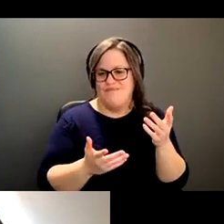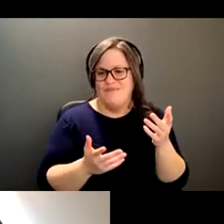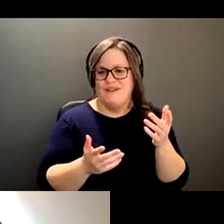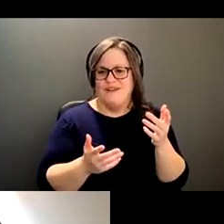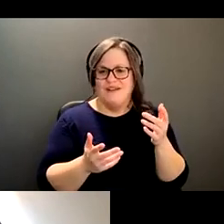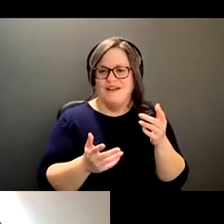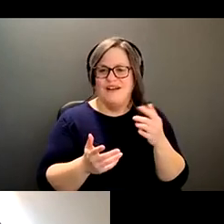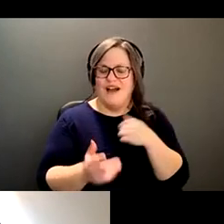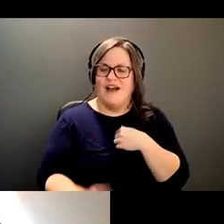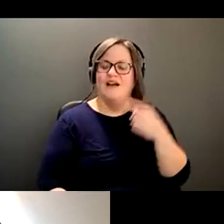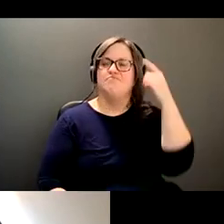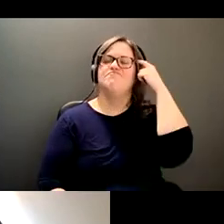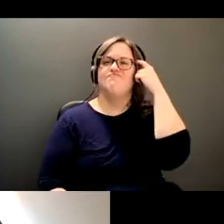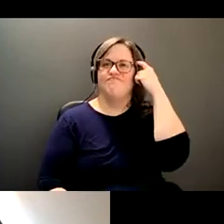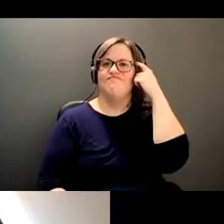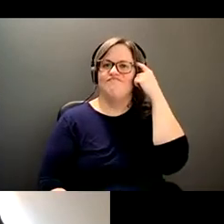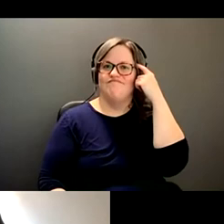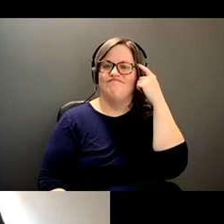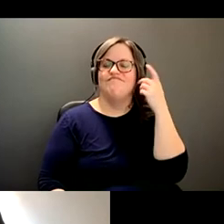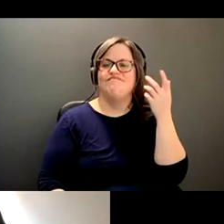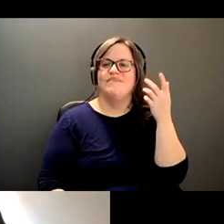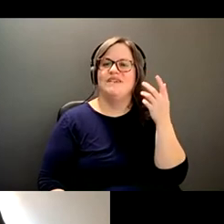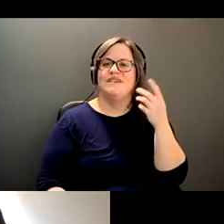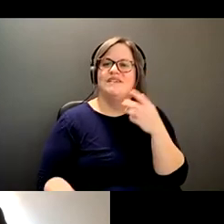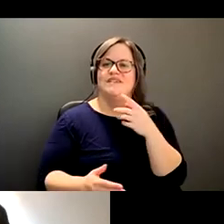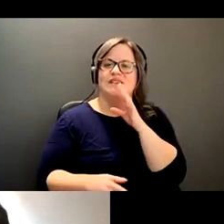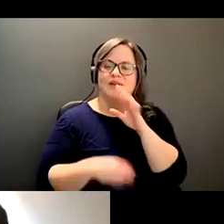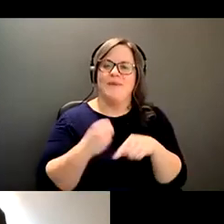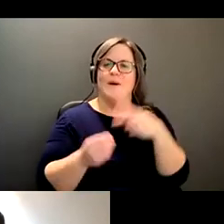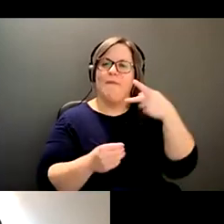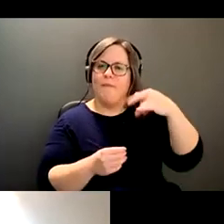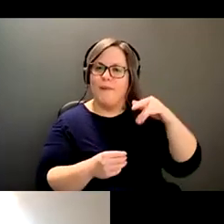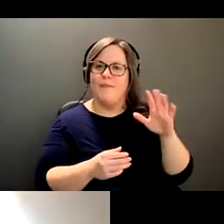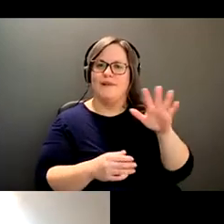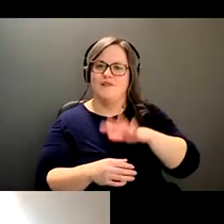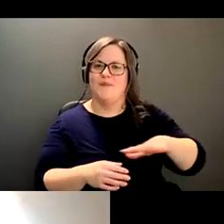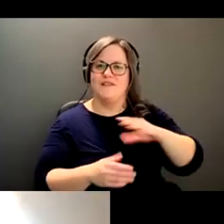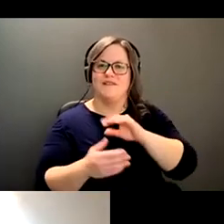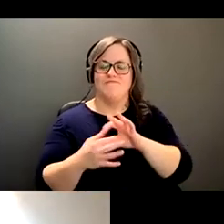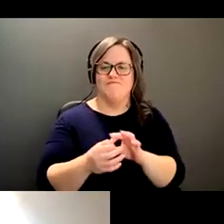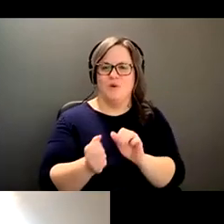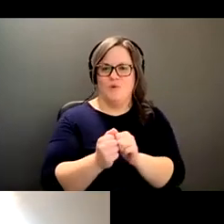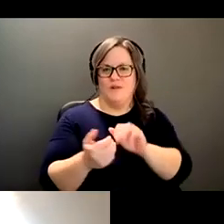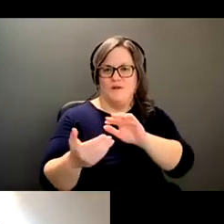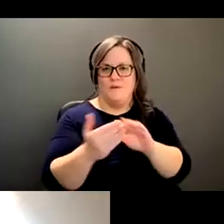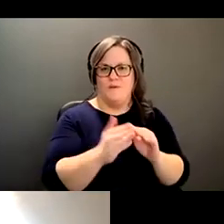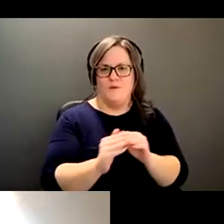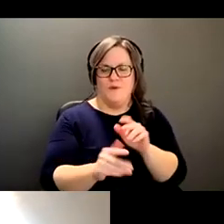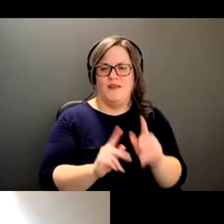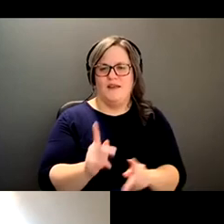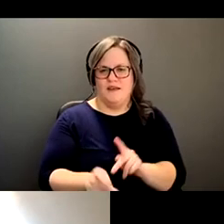out of like, yeah, doing public space work and what your relationship with the community is like.